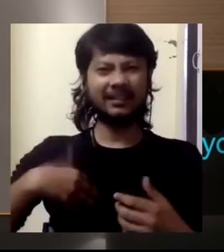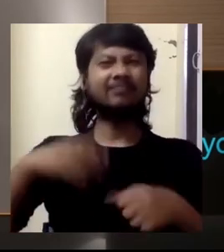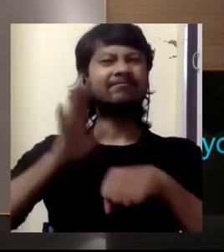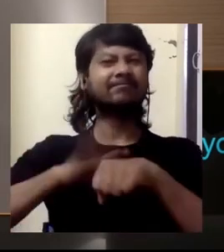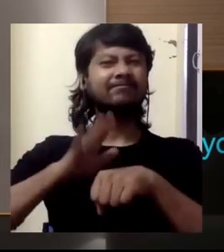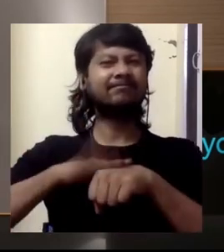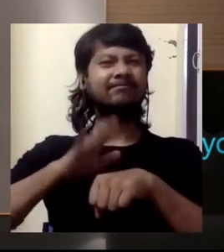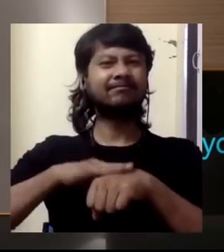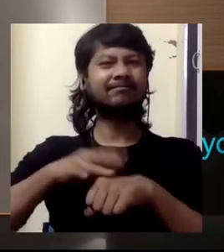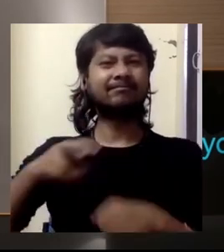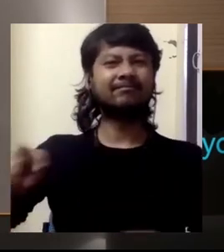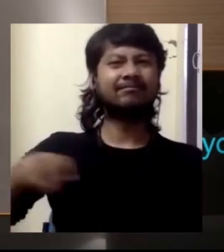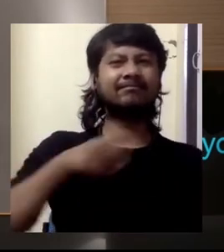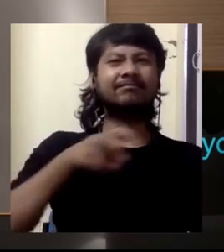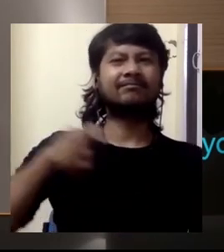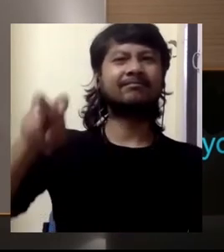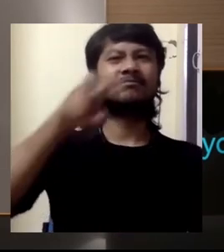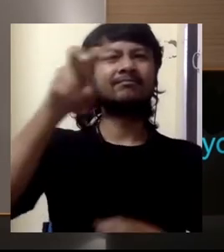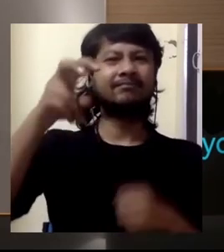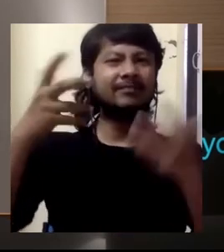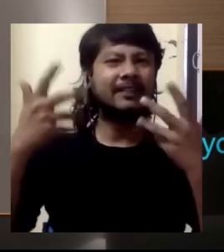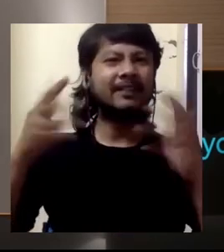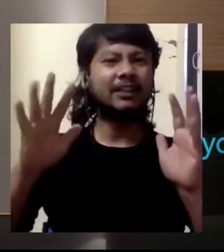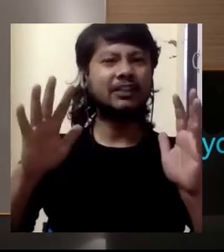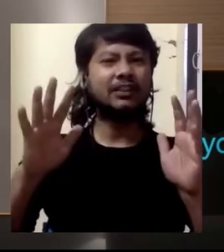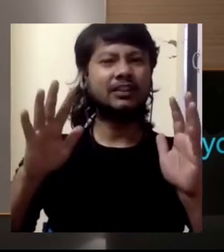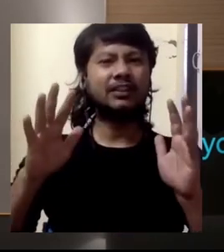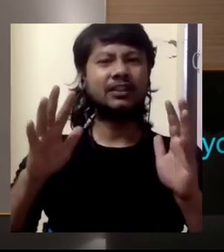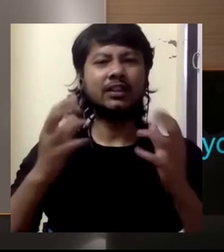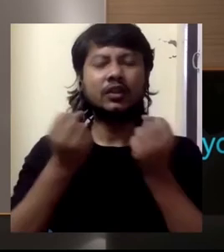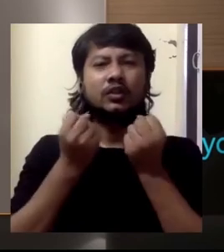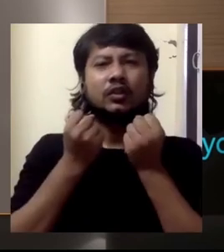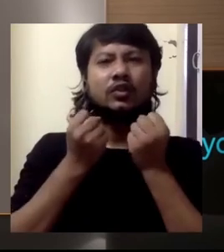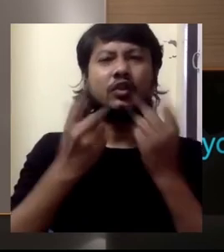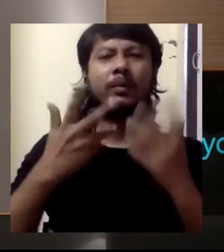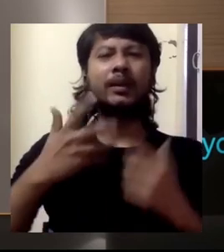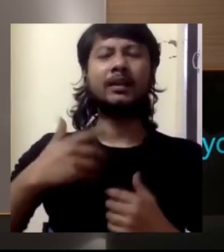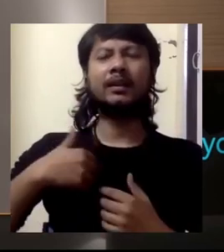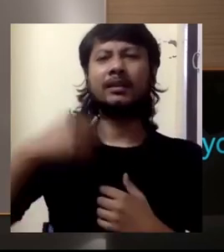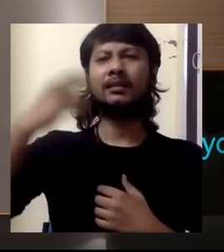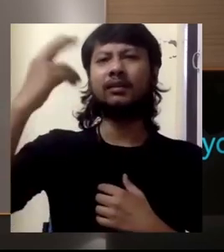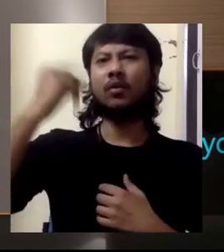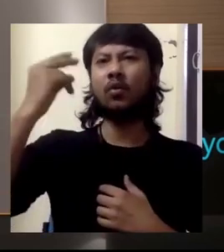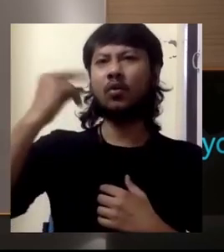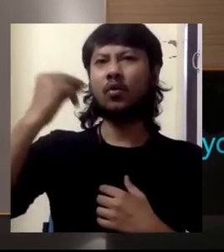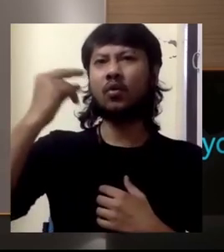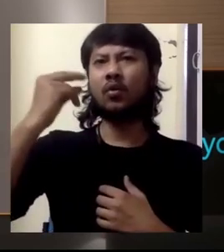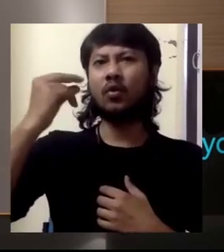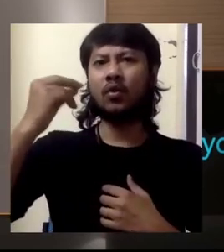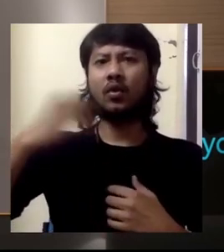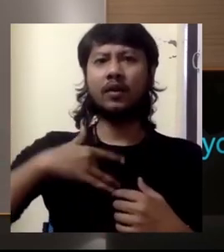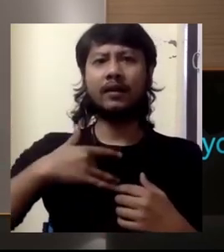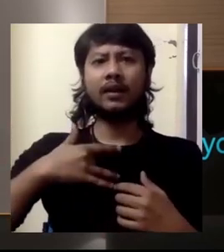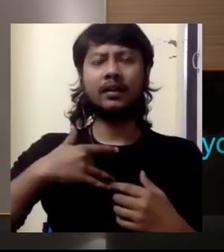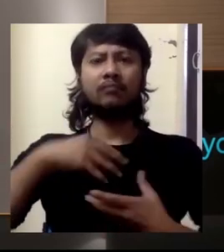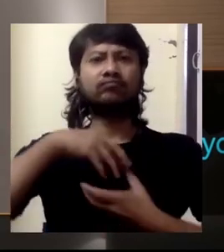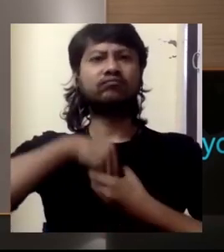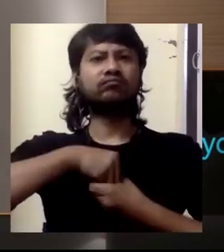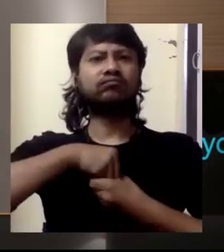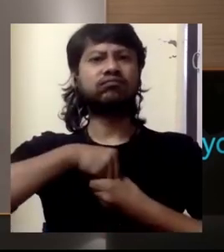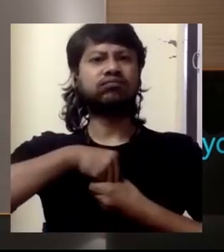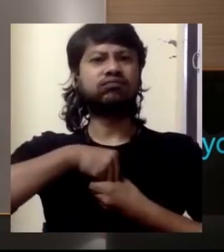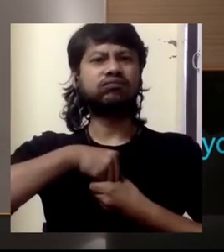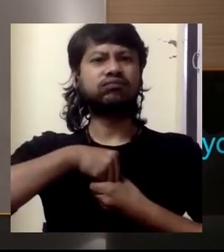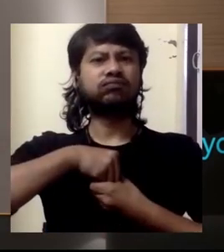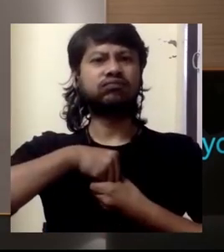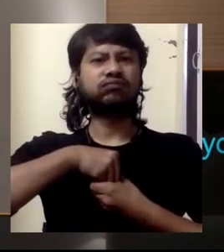of abandonment, full of rejection, it becomes almost something that we embody from time to time. And I would urge that